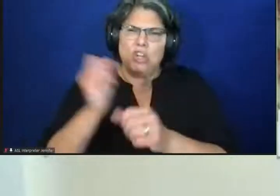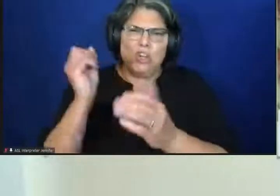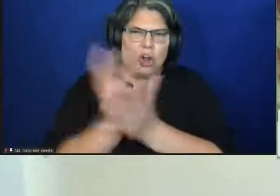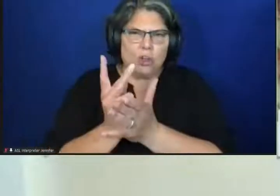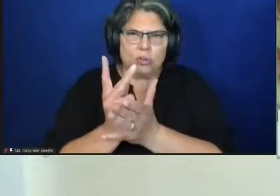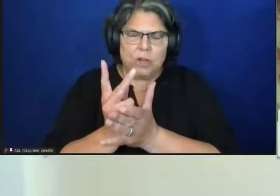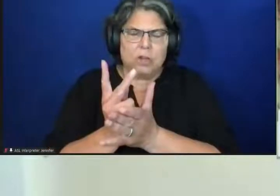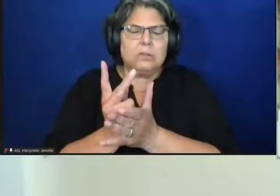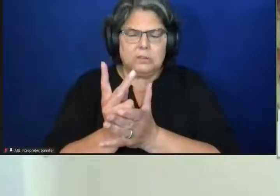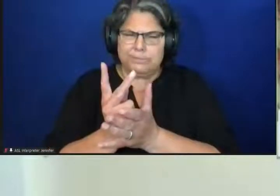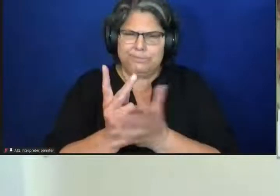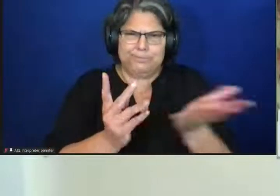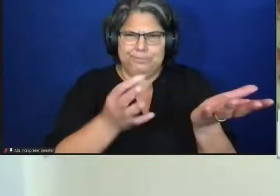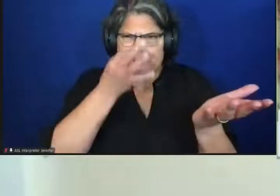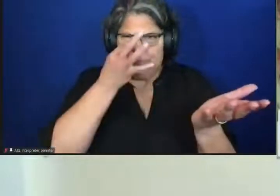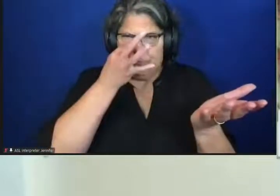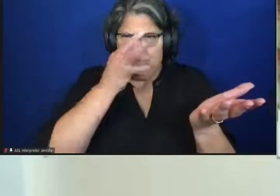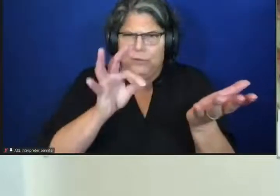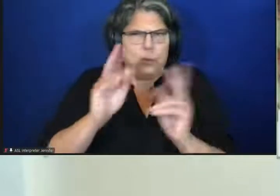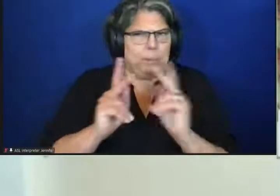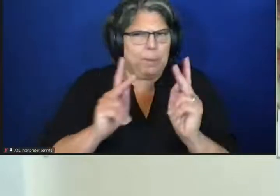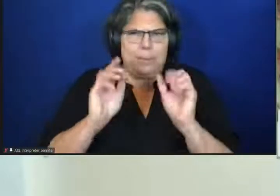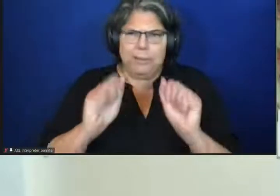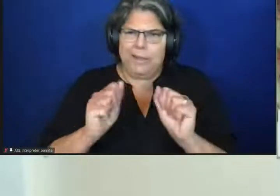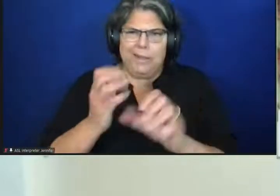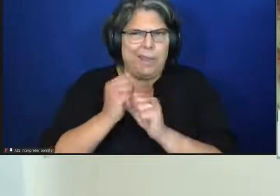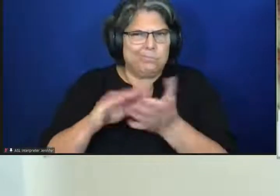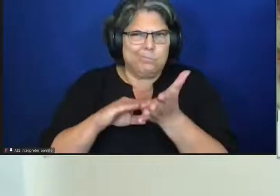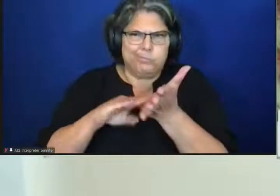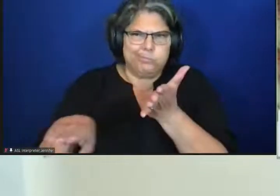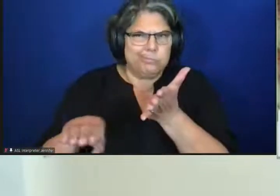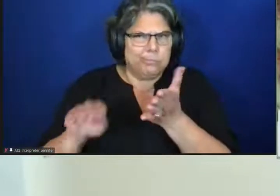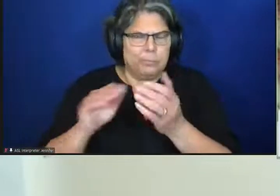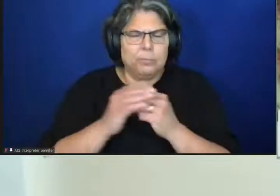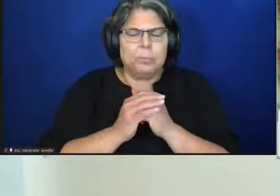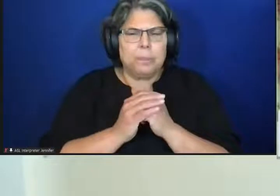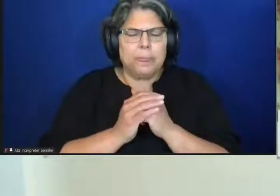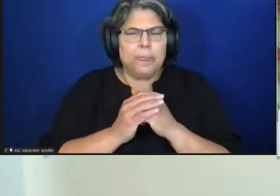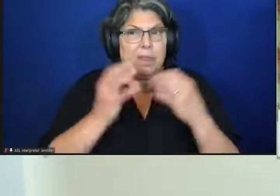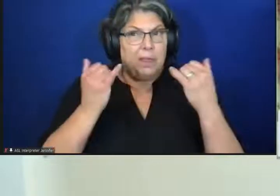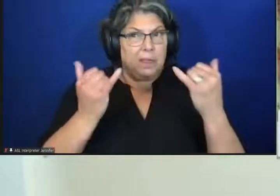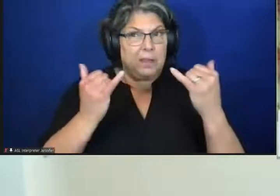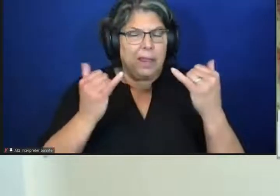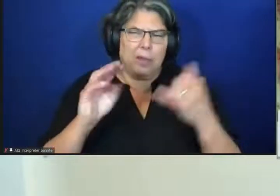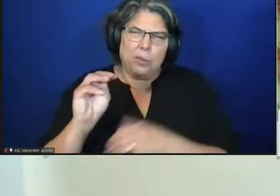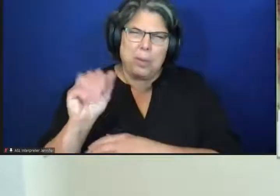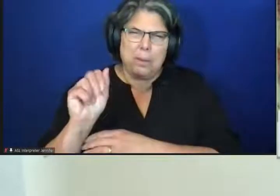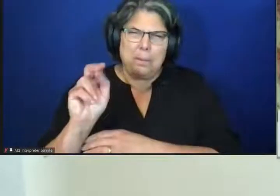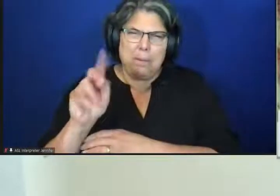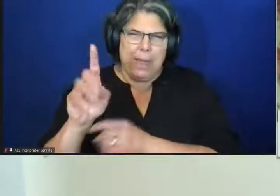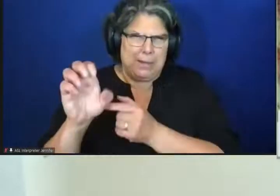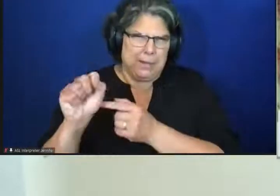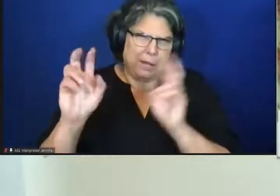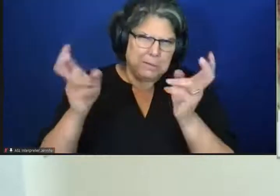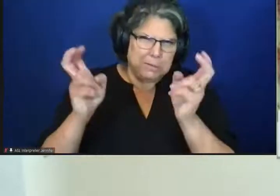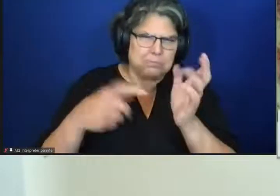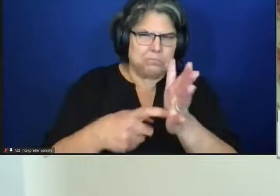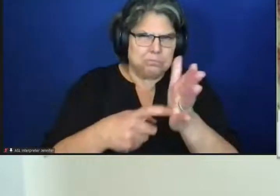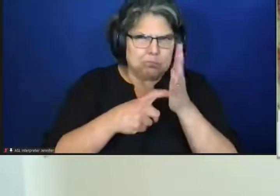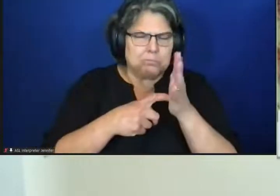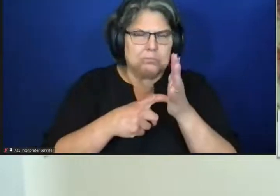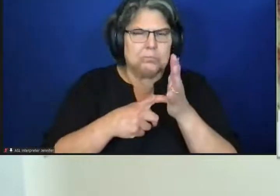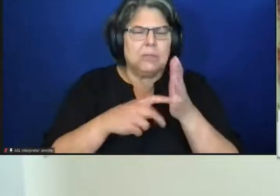are very, very few exemptions. And now the mandates, as we call them, are usually to